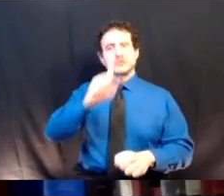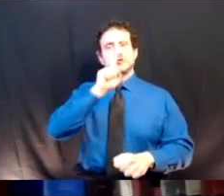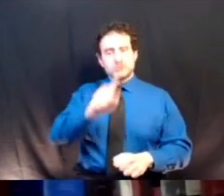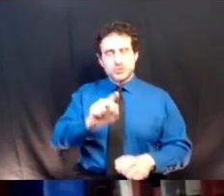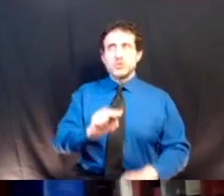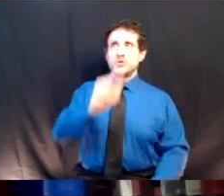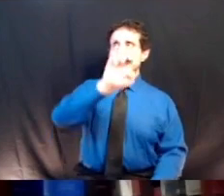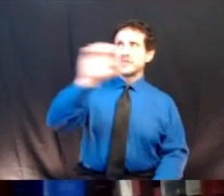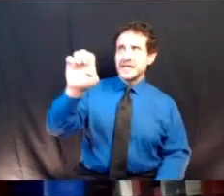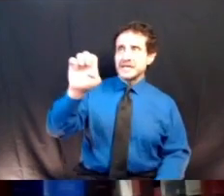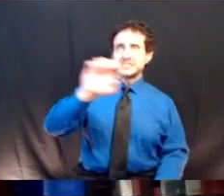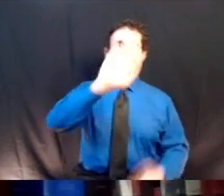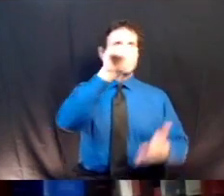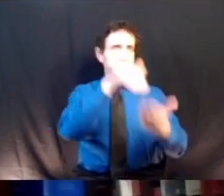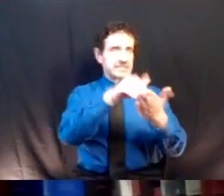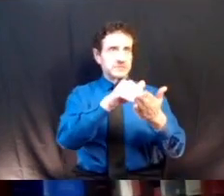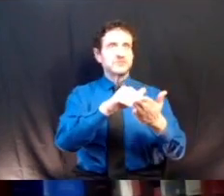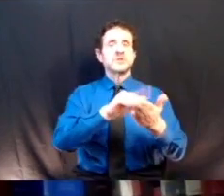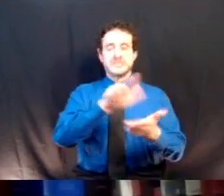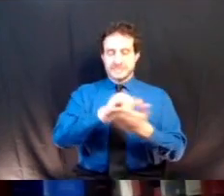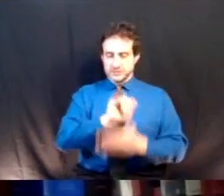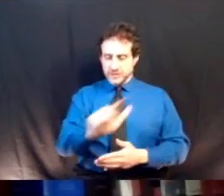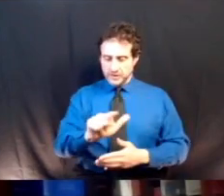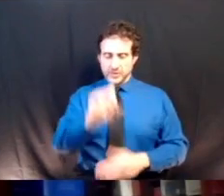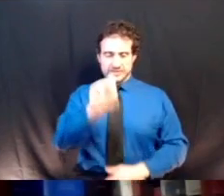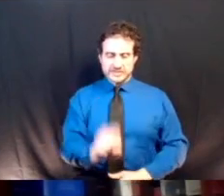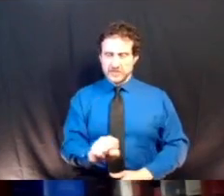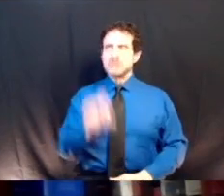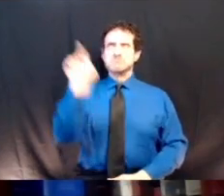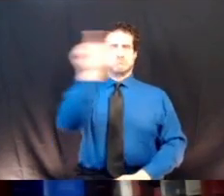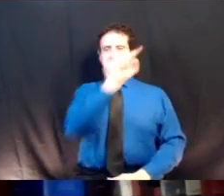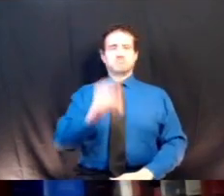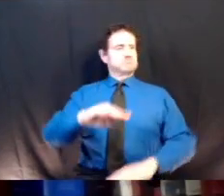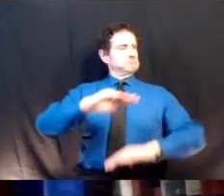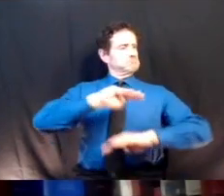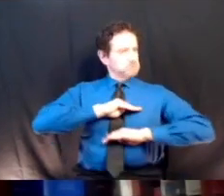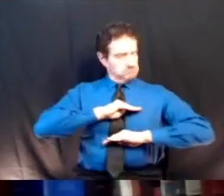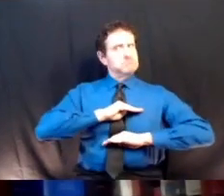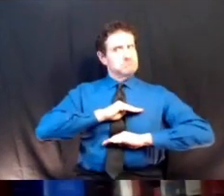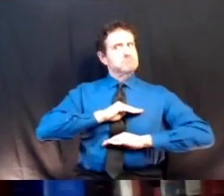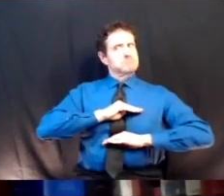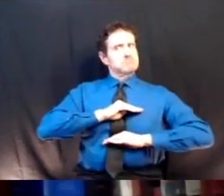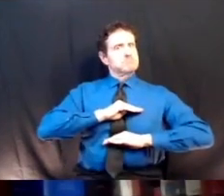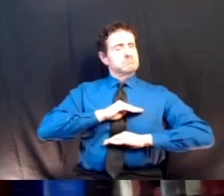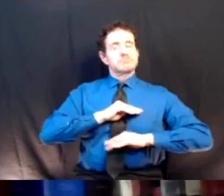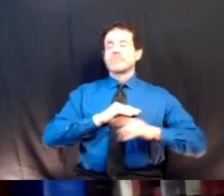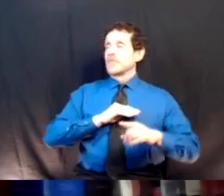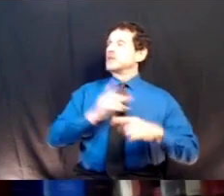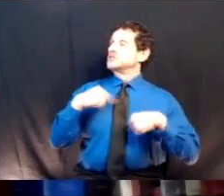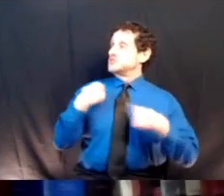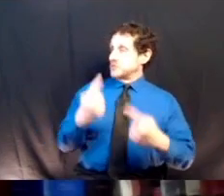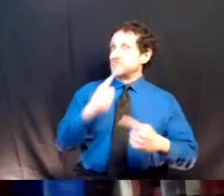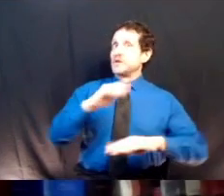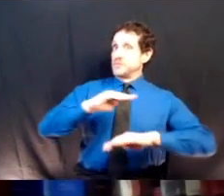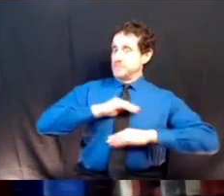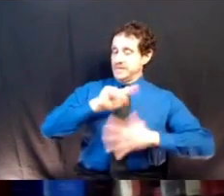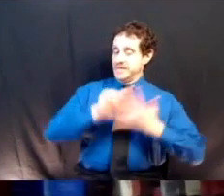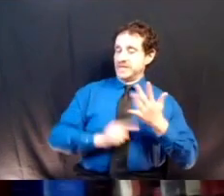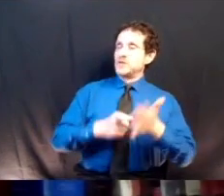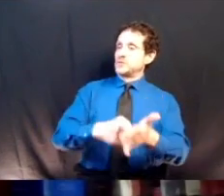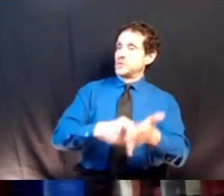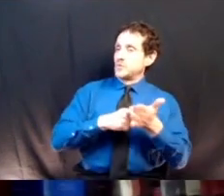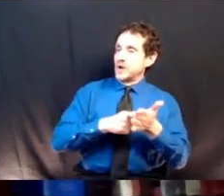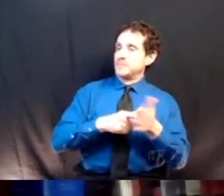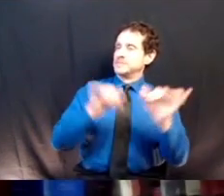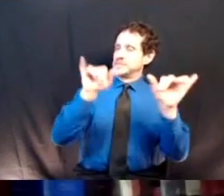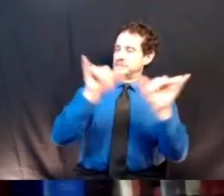region? Every region is so far meeting all the metrics. Remember that they need to go through